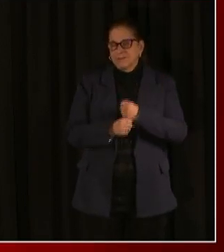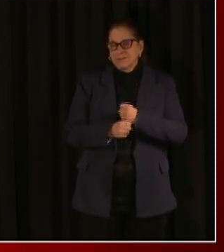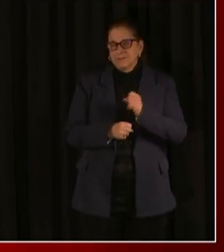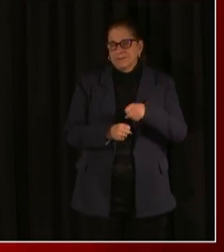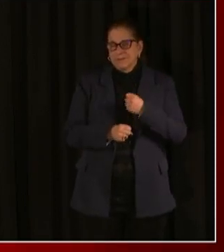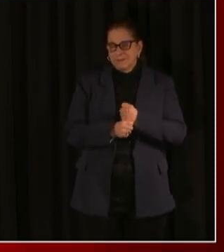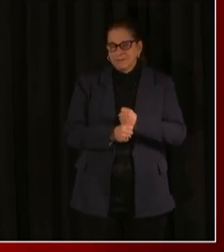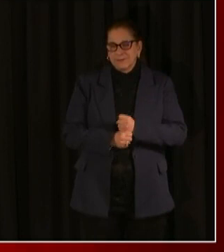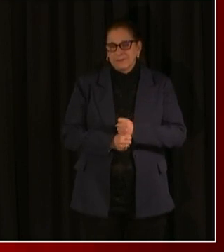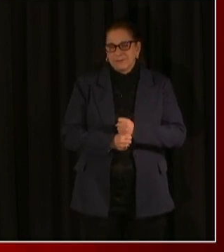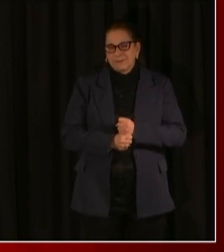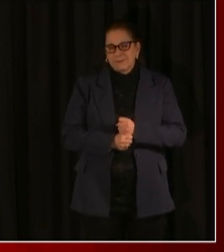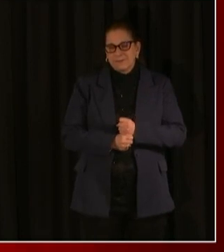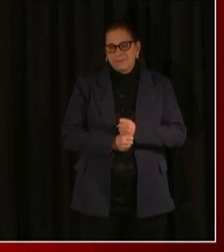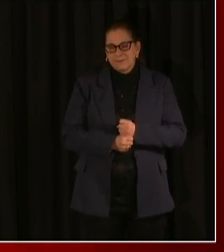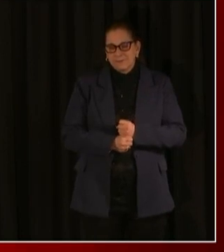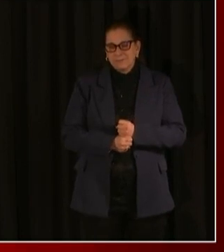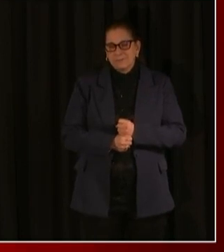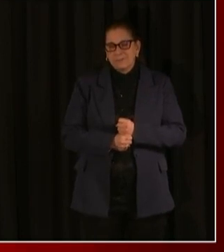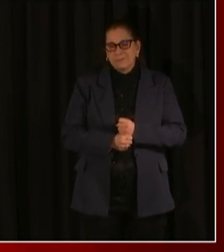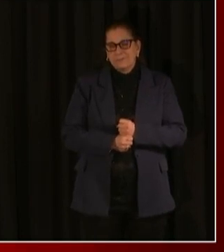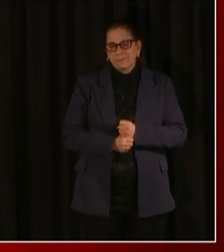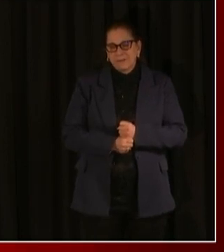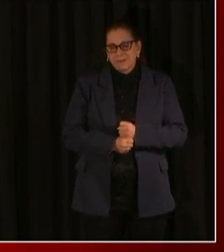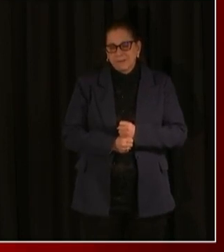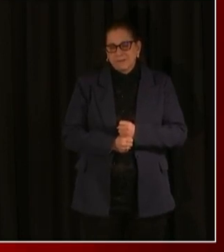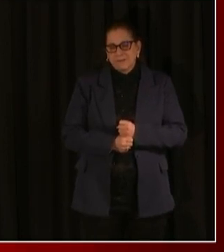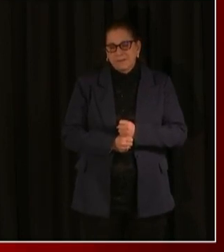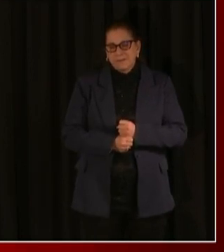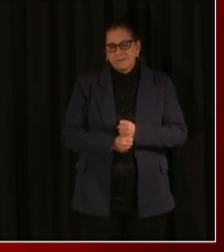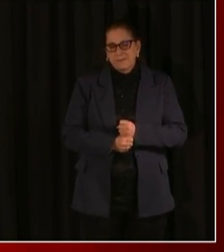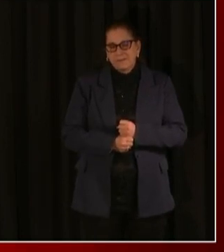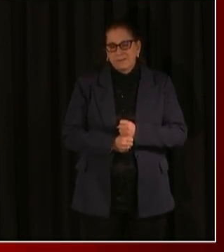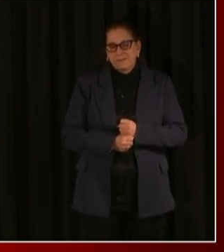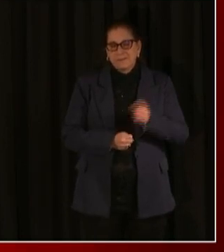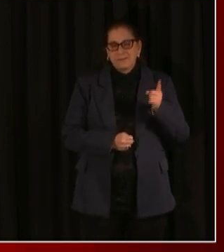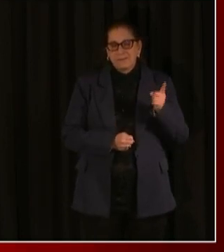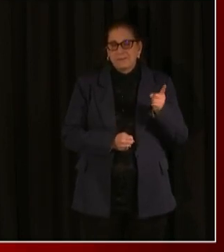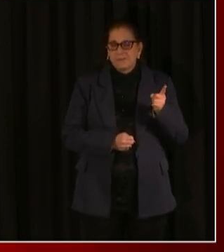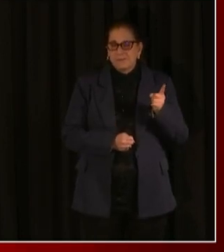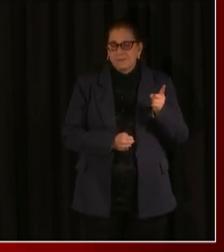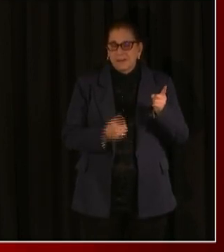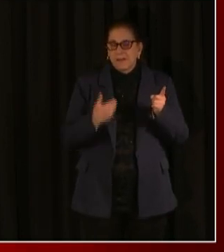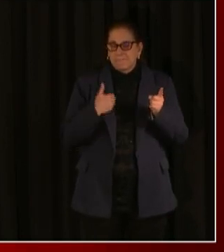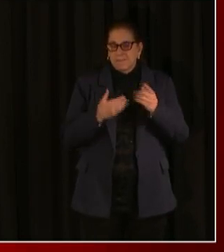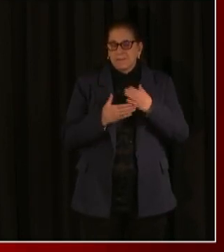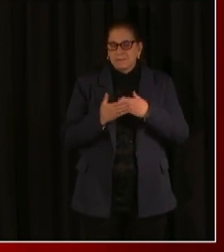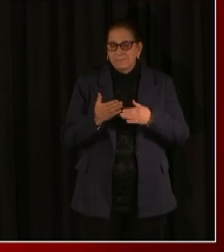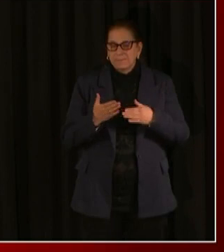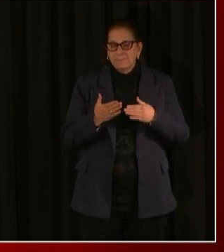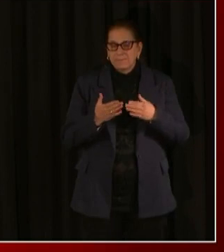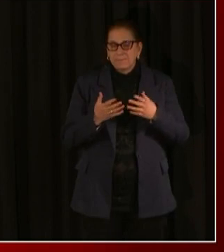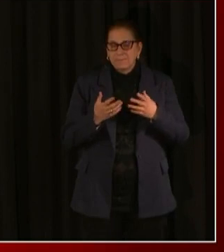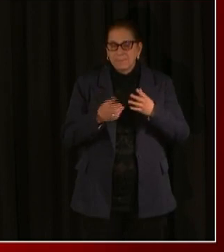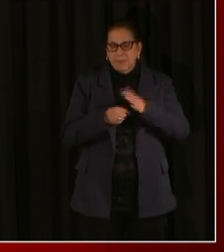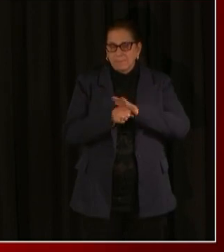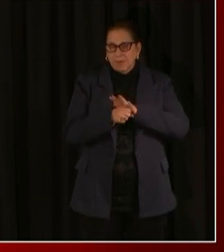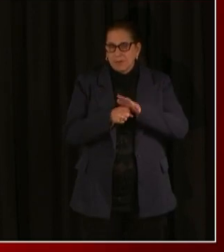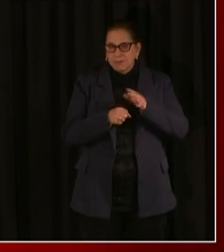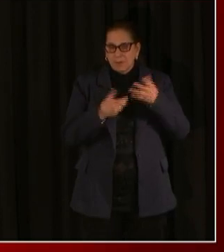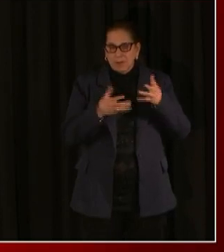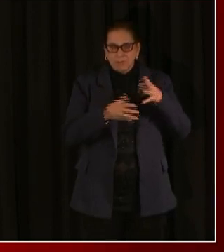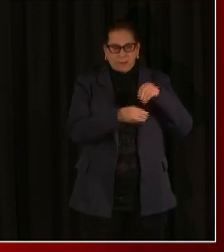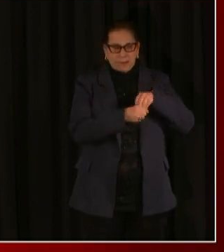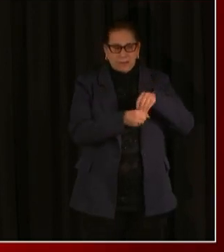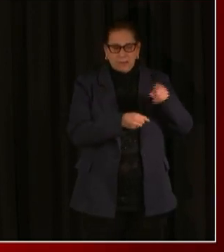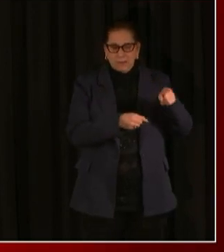is basically the vaccines carry genetic material, and that teaches your own cells how to make